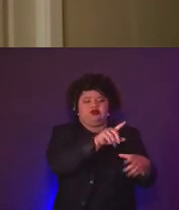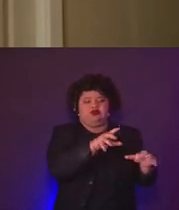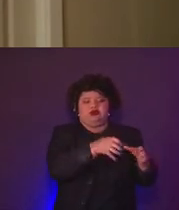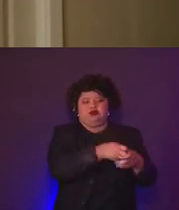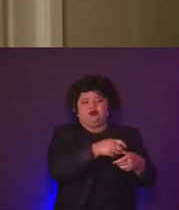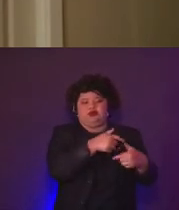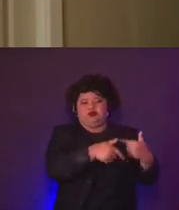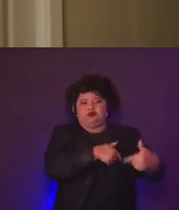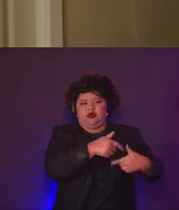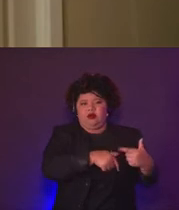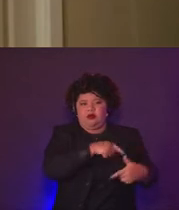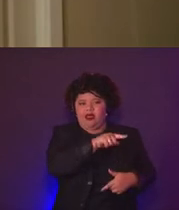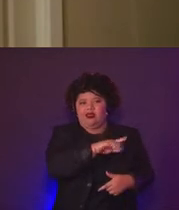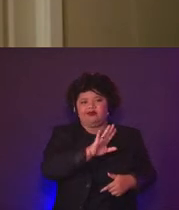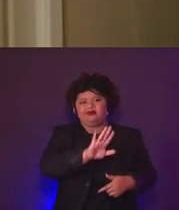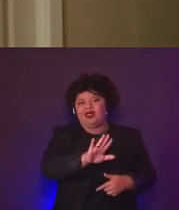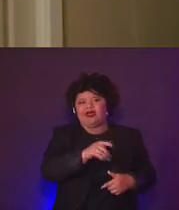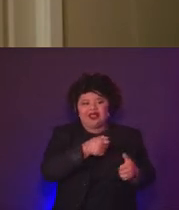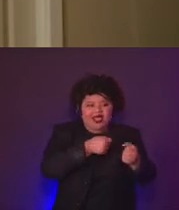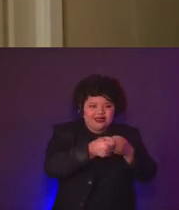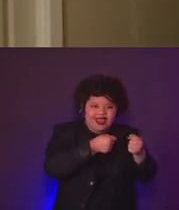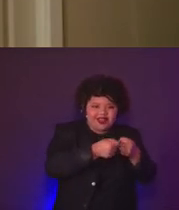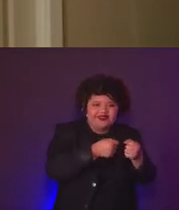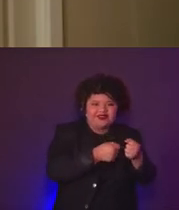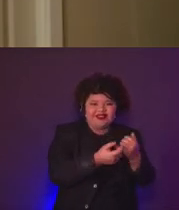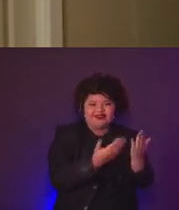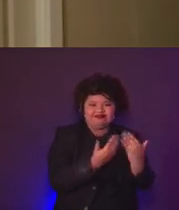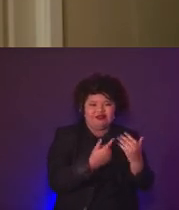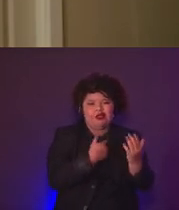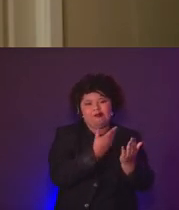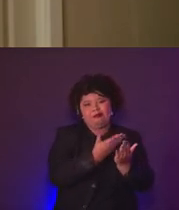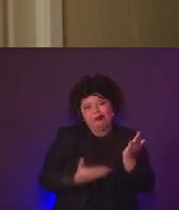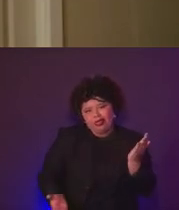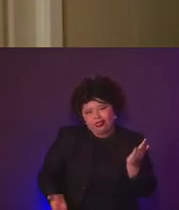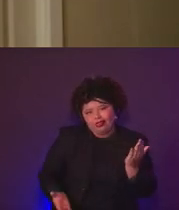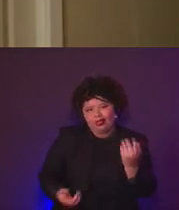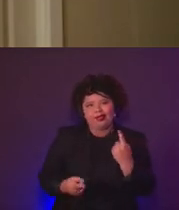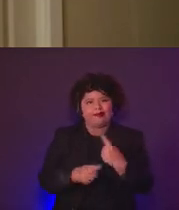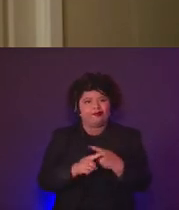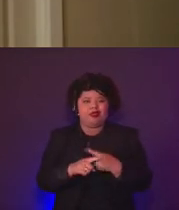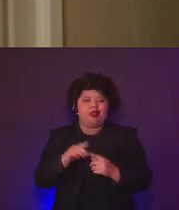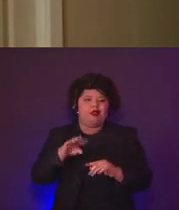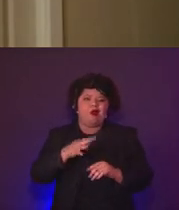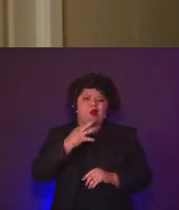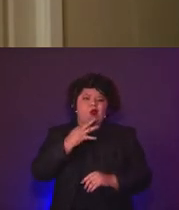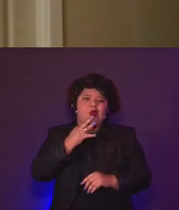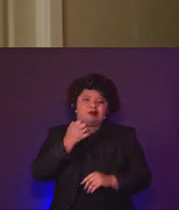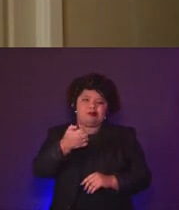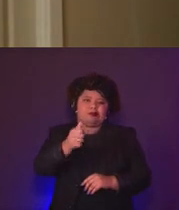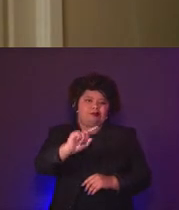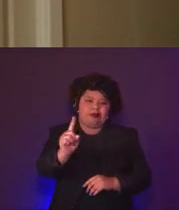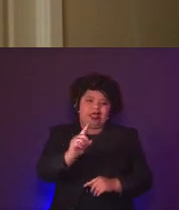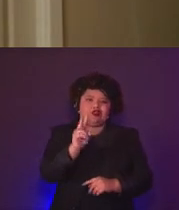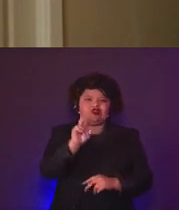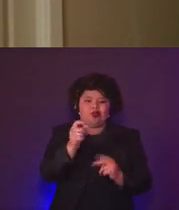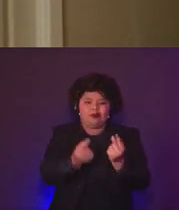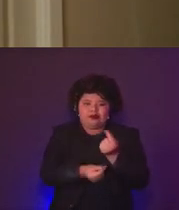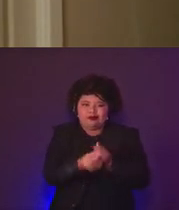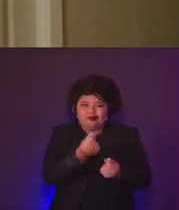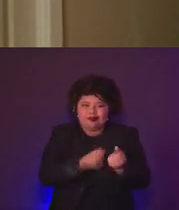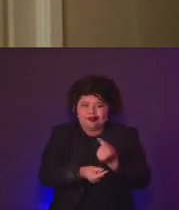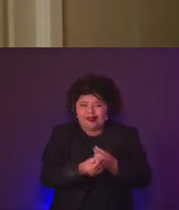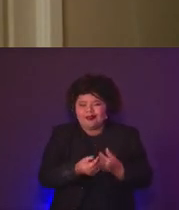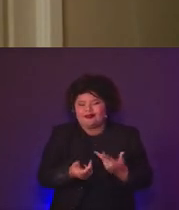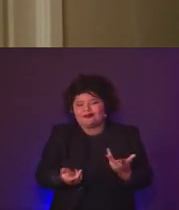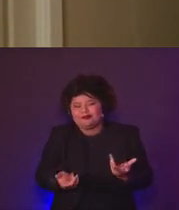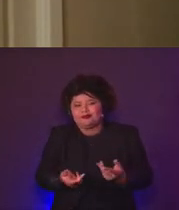admissions interview, thanks to my own ambivalence about finances and living apart from my family. As Phil told me afterwards, I had managed